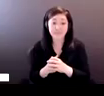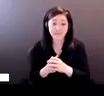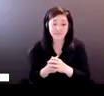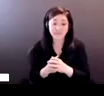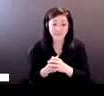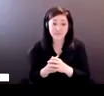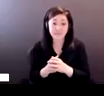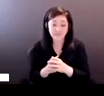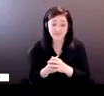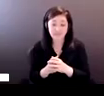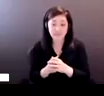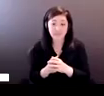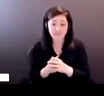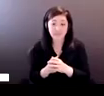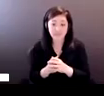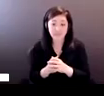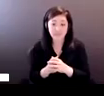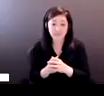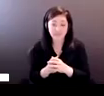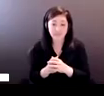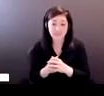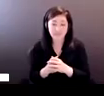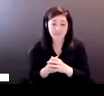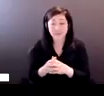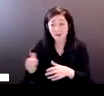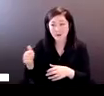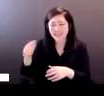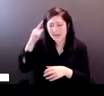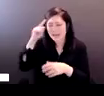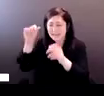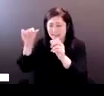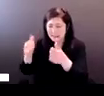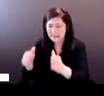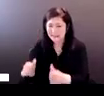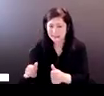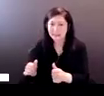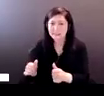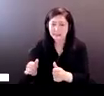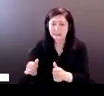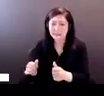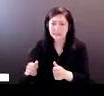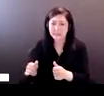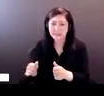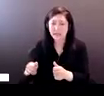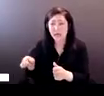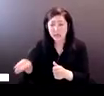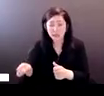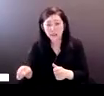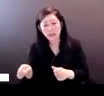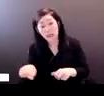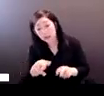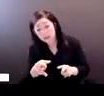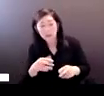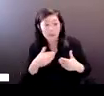In her poorer cognition, Mary perceived him more like a lover, and